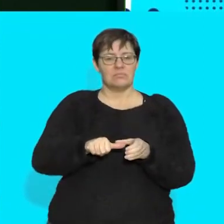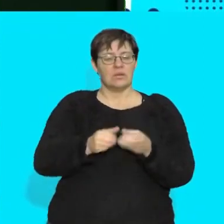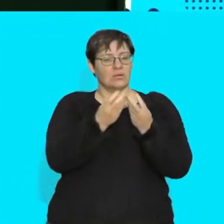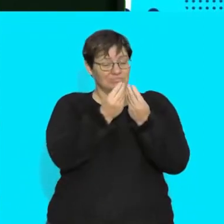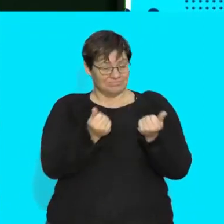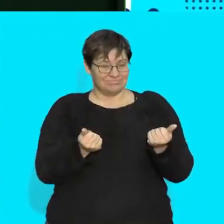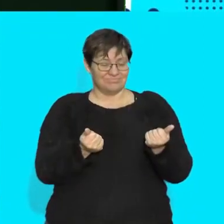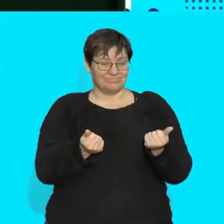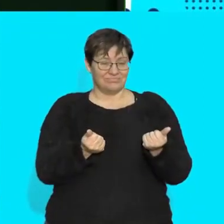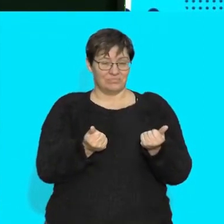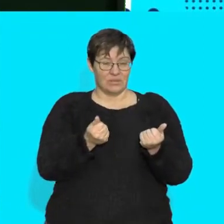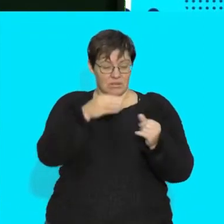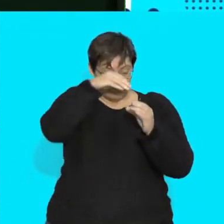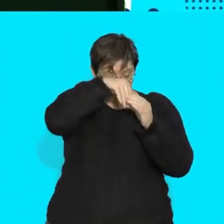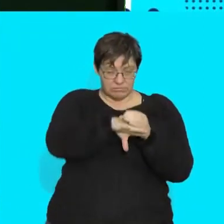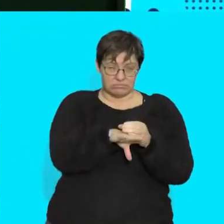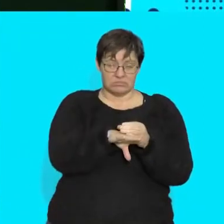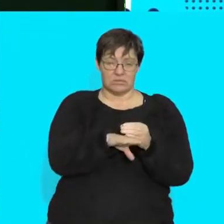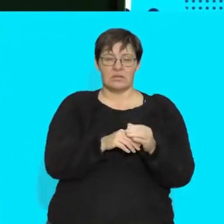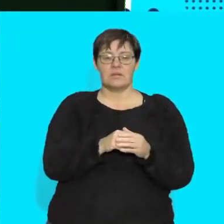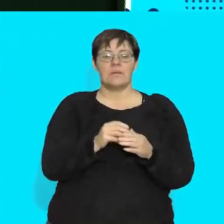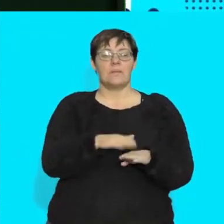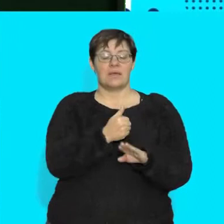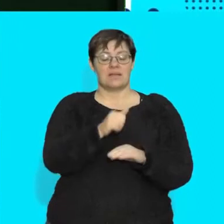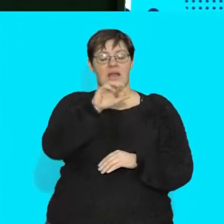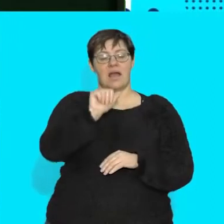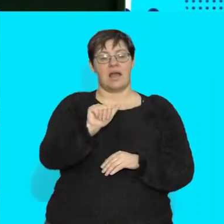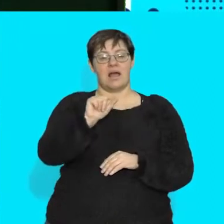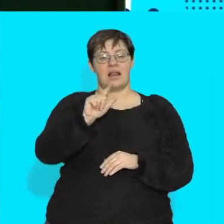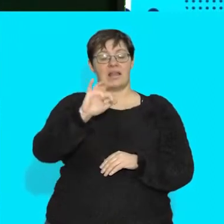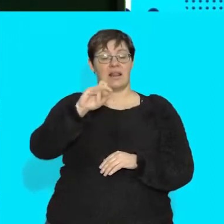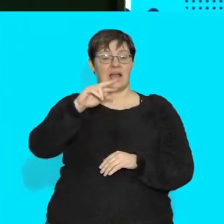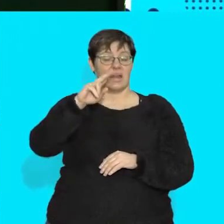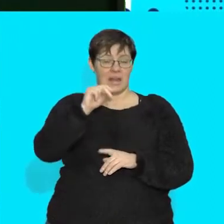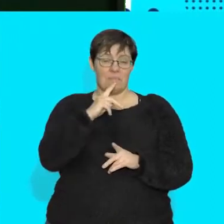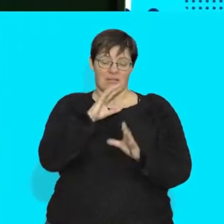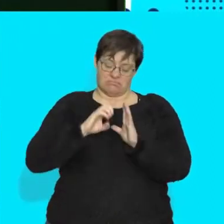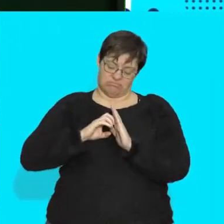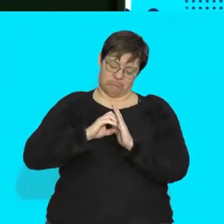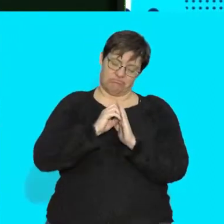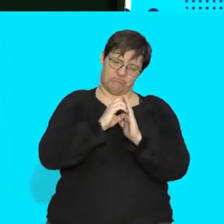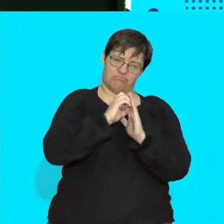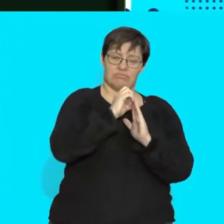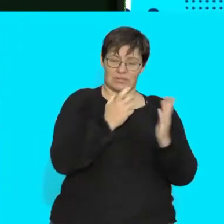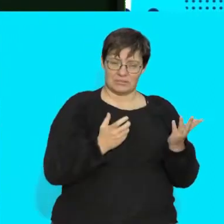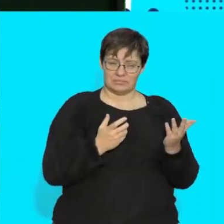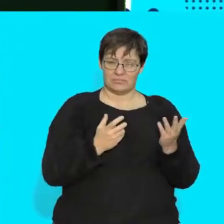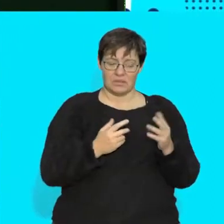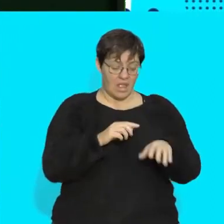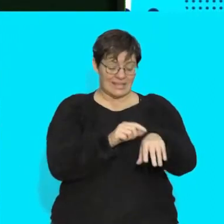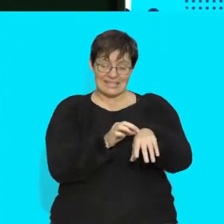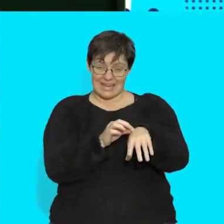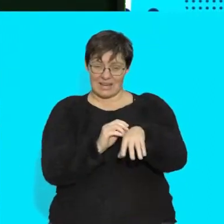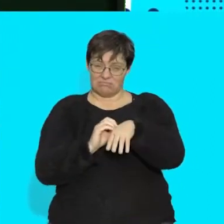soluble. It's a soluble base, so we call it an alkali, but it's also very corrosive. And it can corrode, if it gets on your